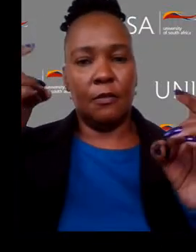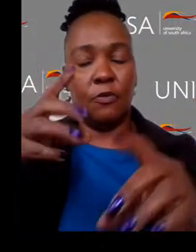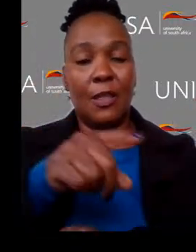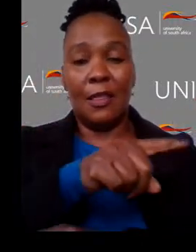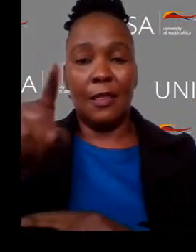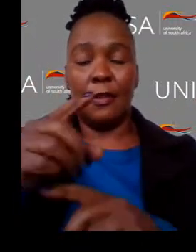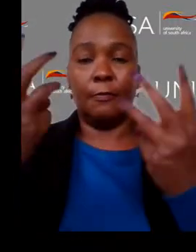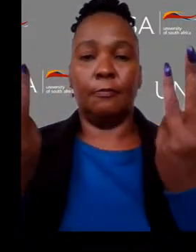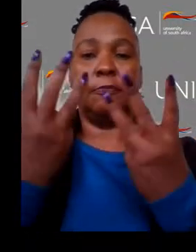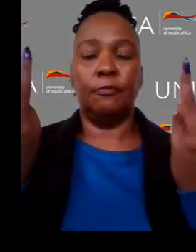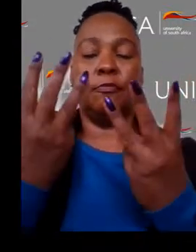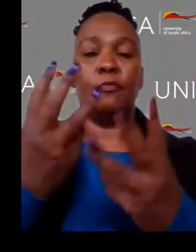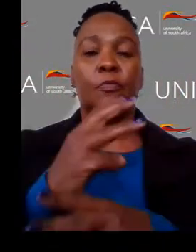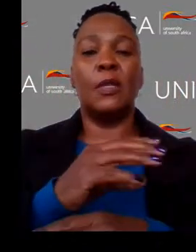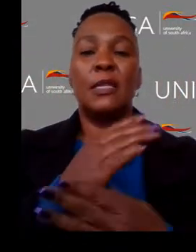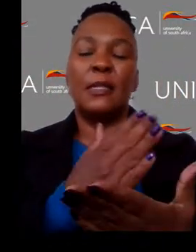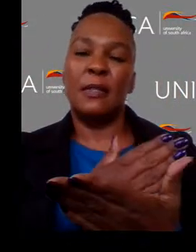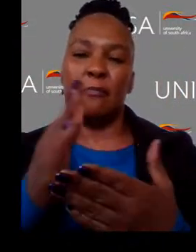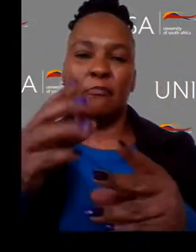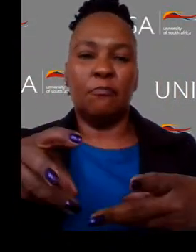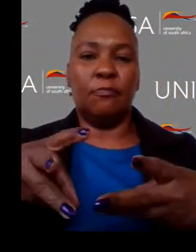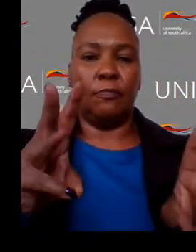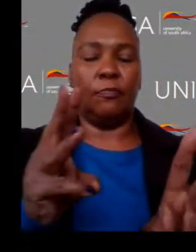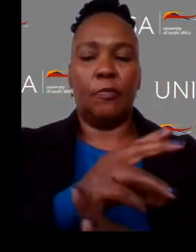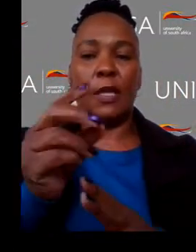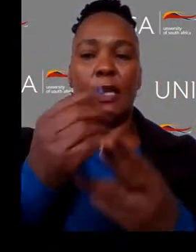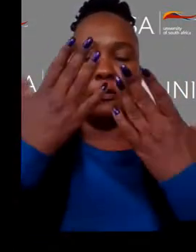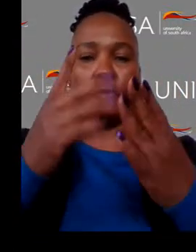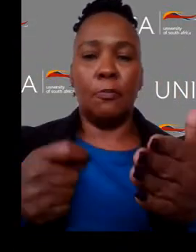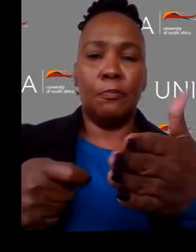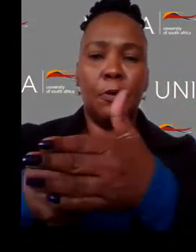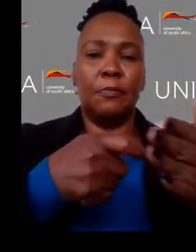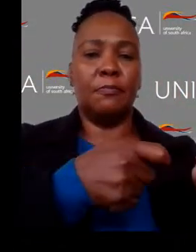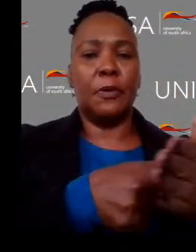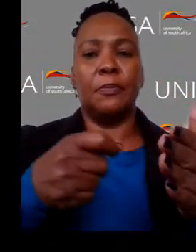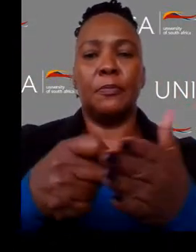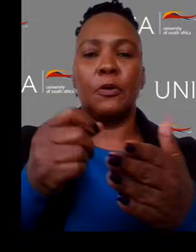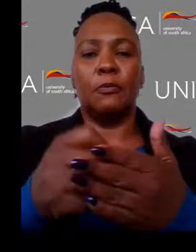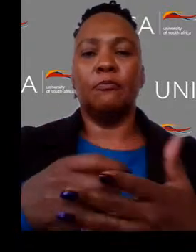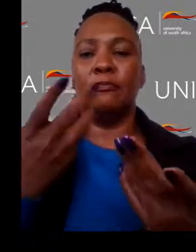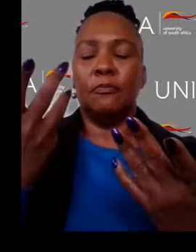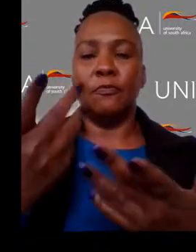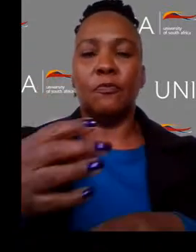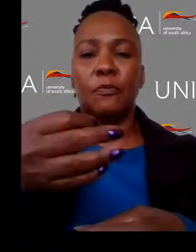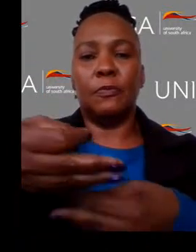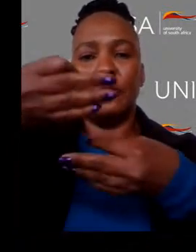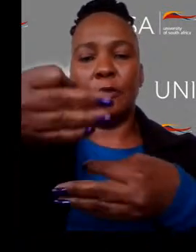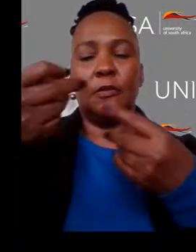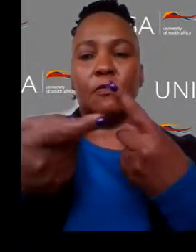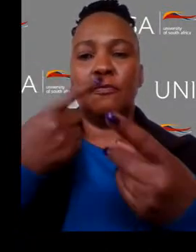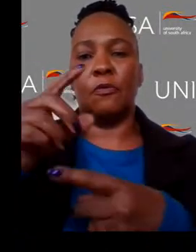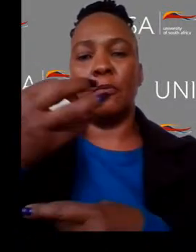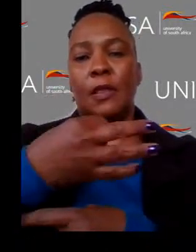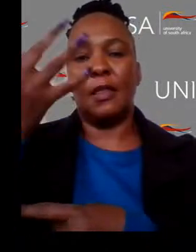suppliers. In some cases, these students have purchased scripts from the said suppliers. Our